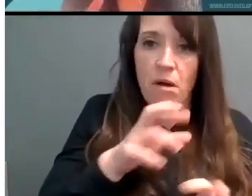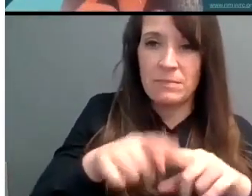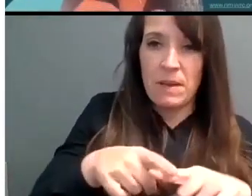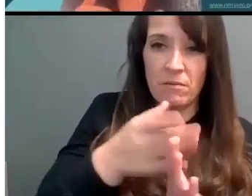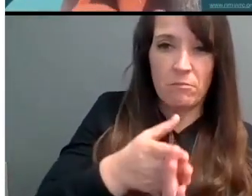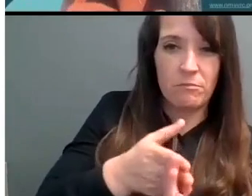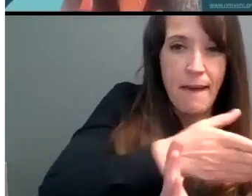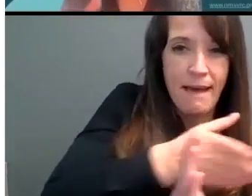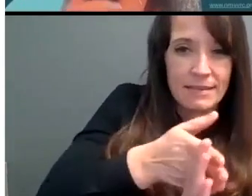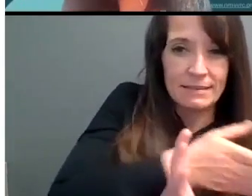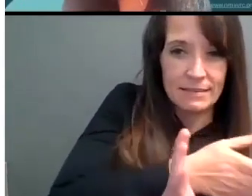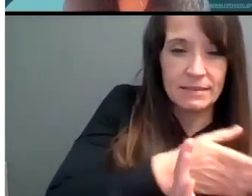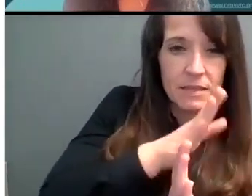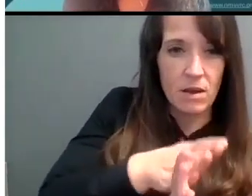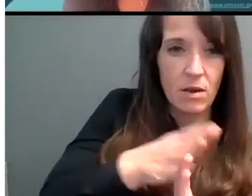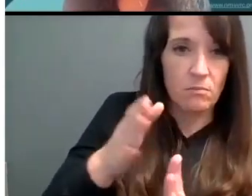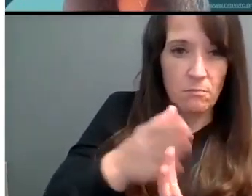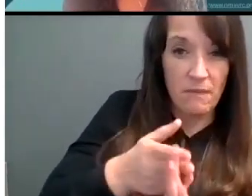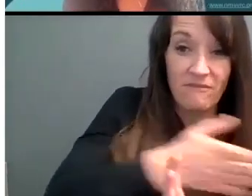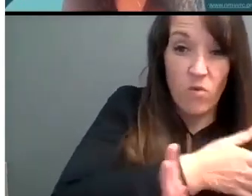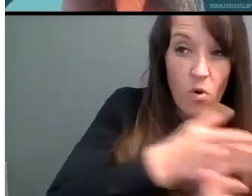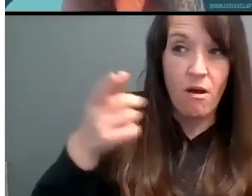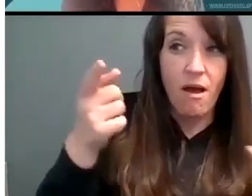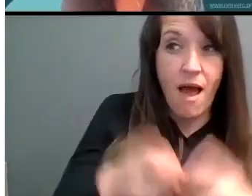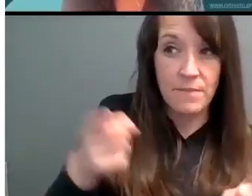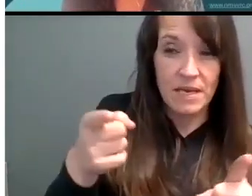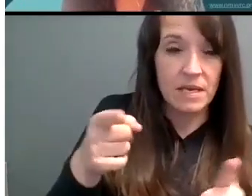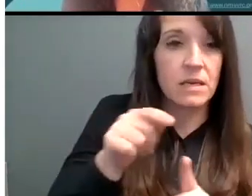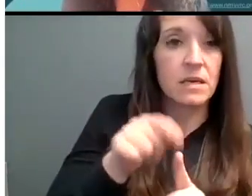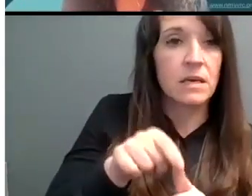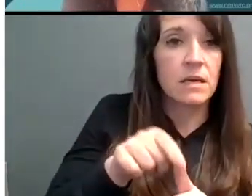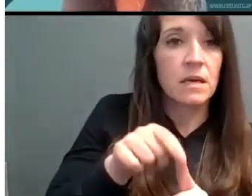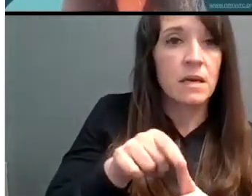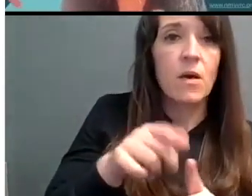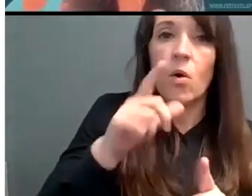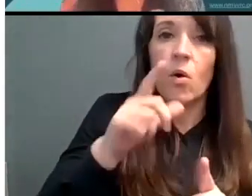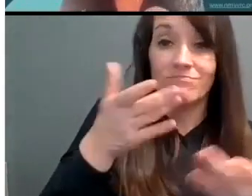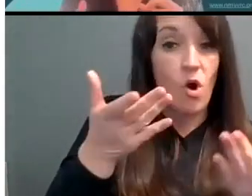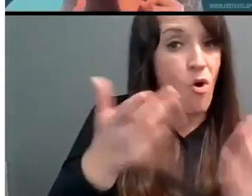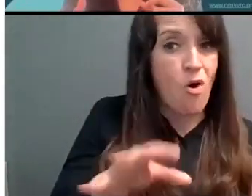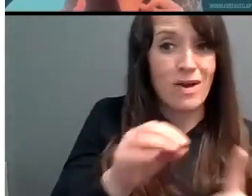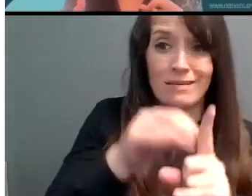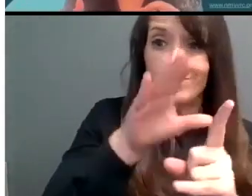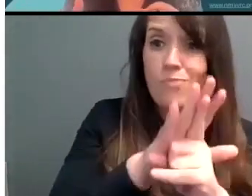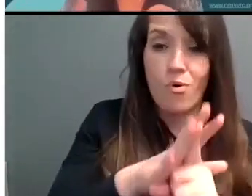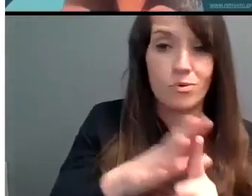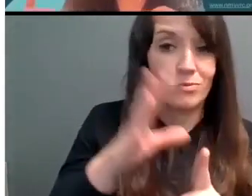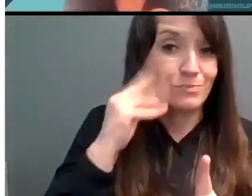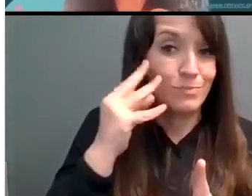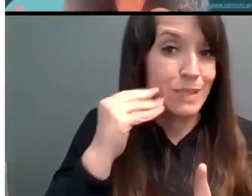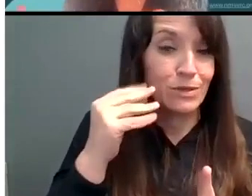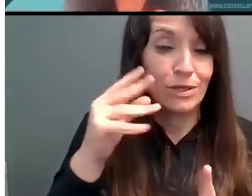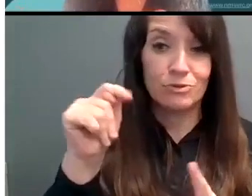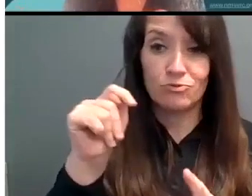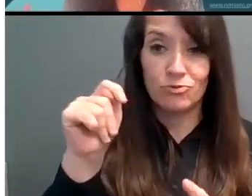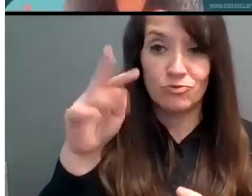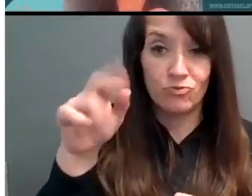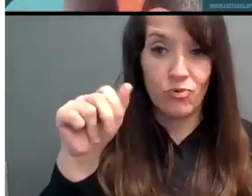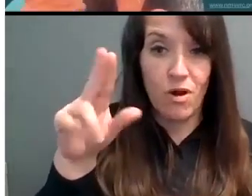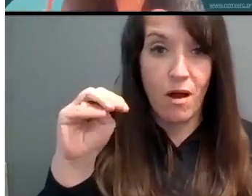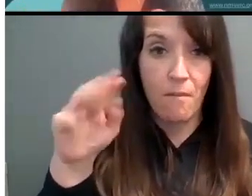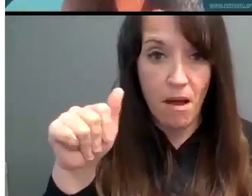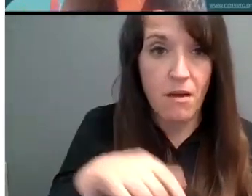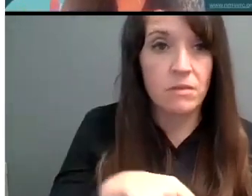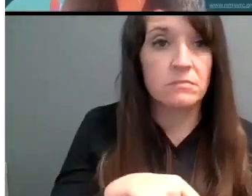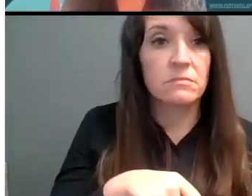exposure increases risk for community members who've been impacted by mass violence incidents. Prior mental health struggles can also increase risk.